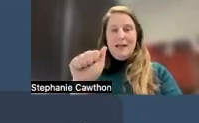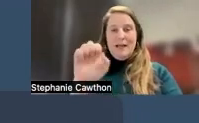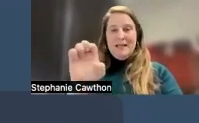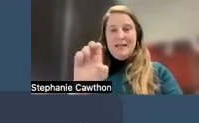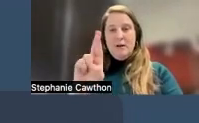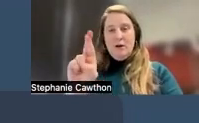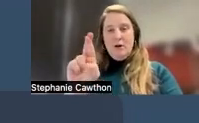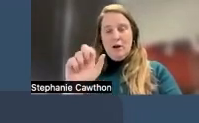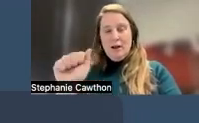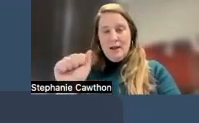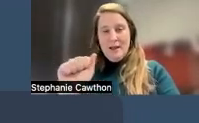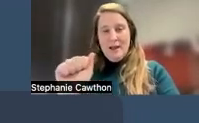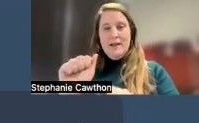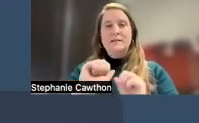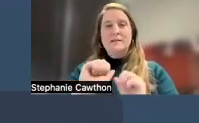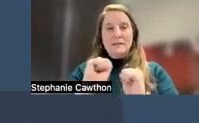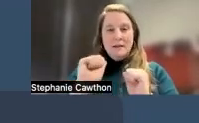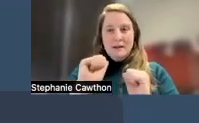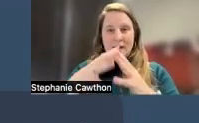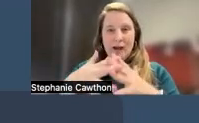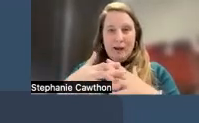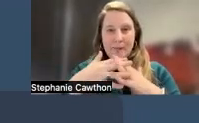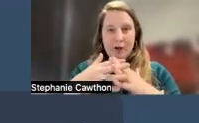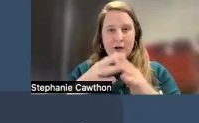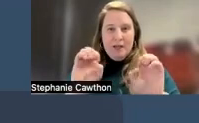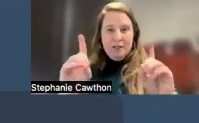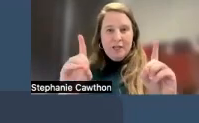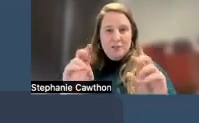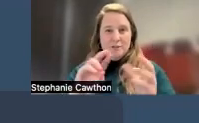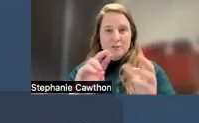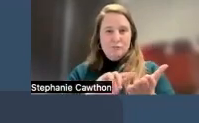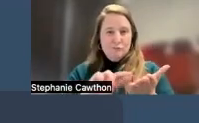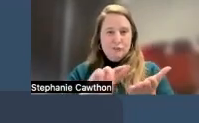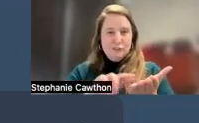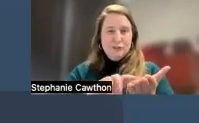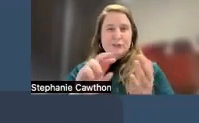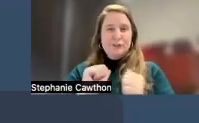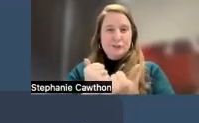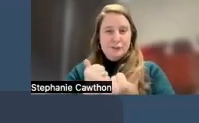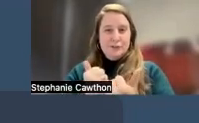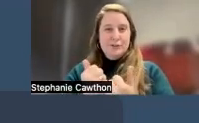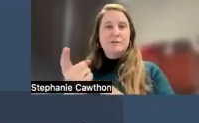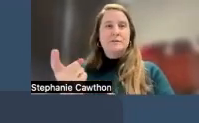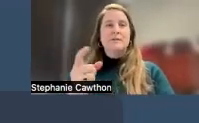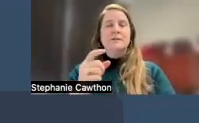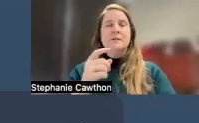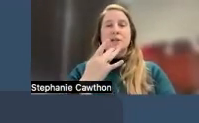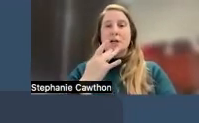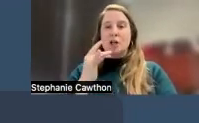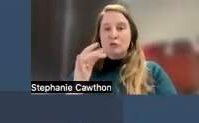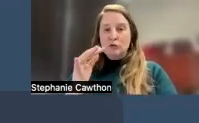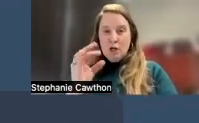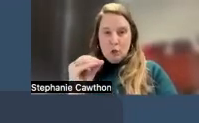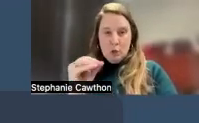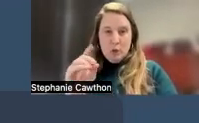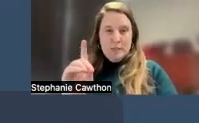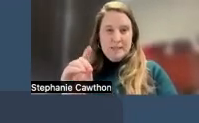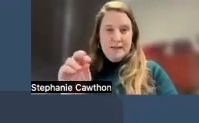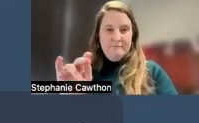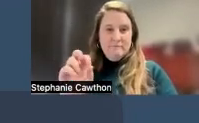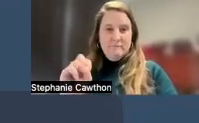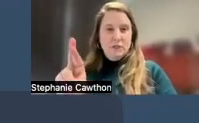in April as well, and that's AERA 2025, American Education Research Agency